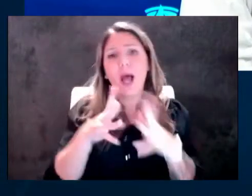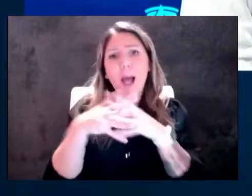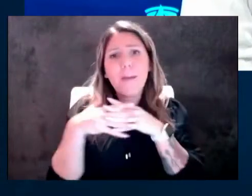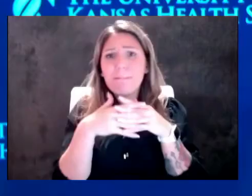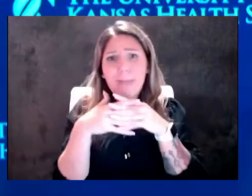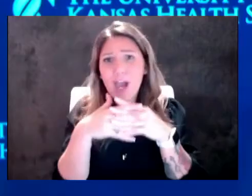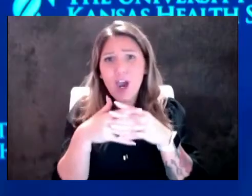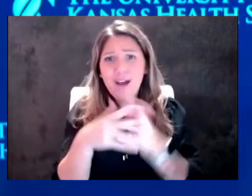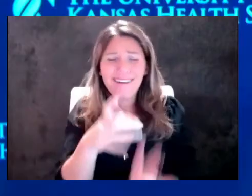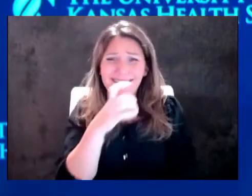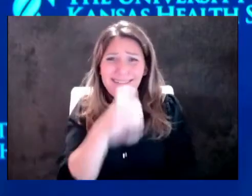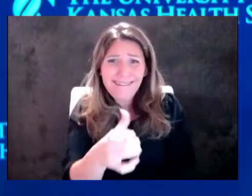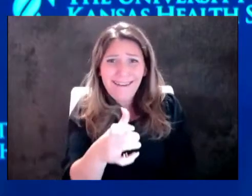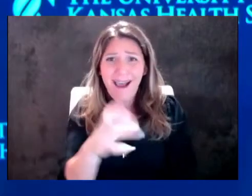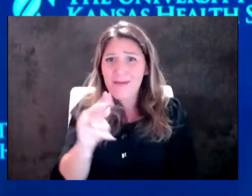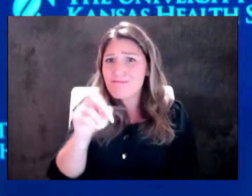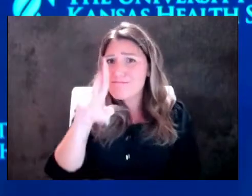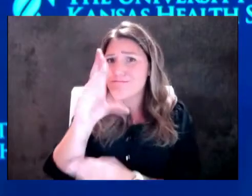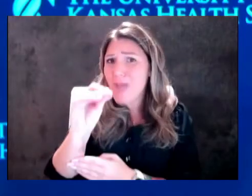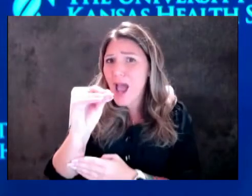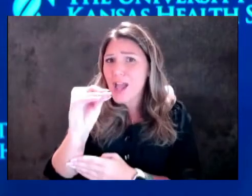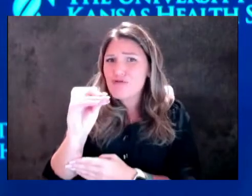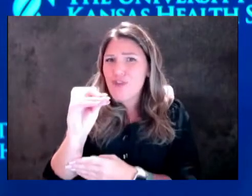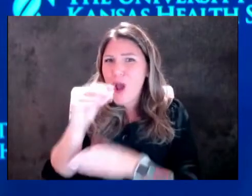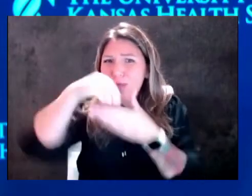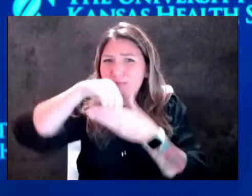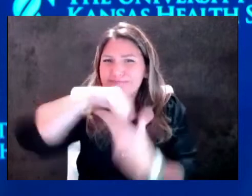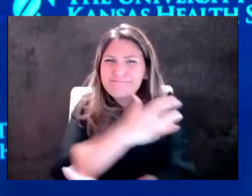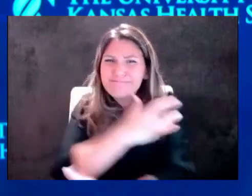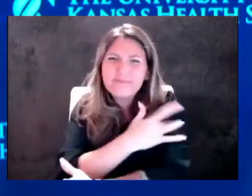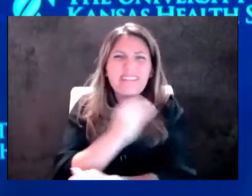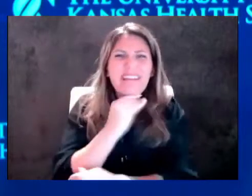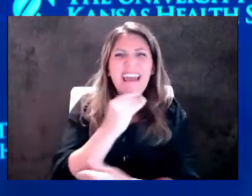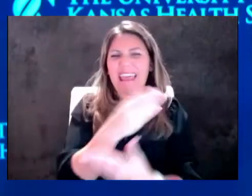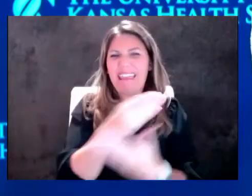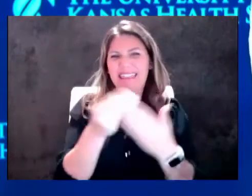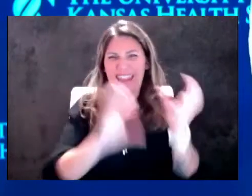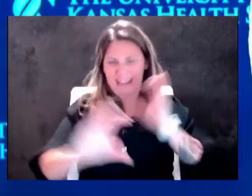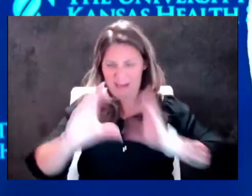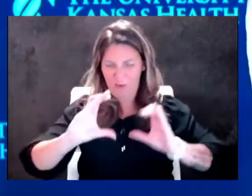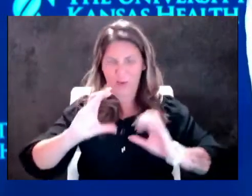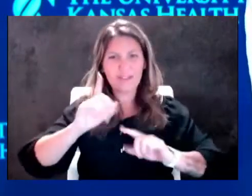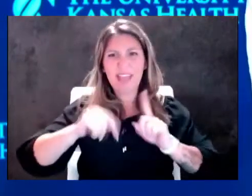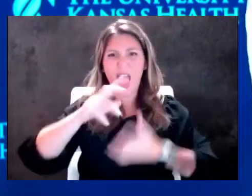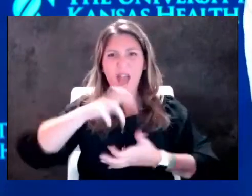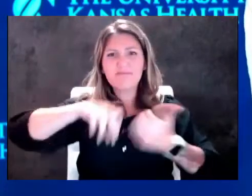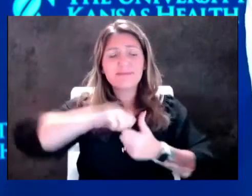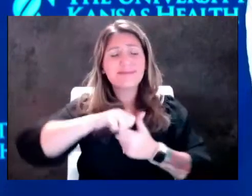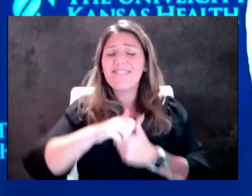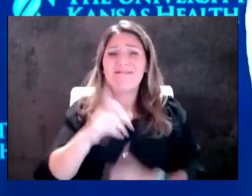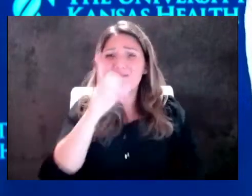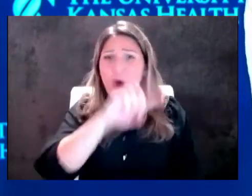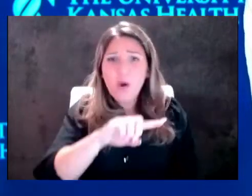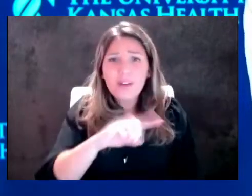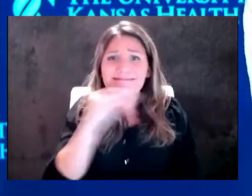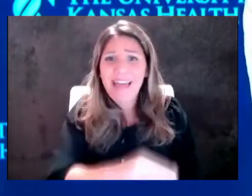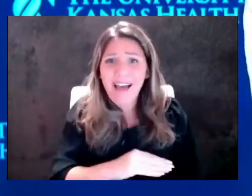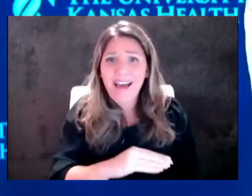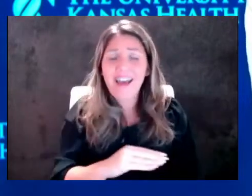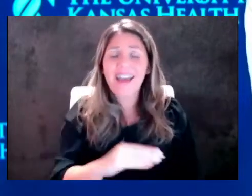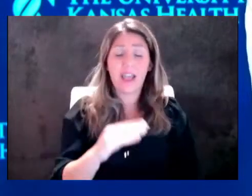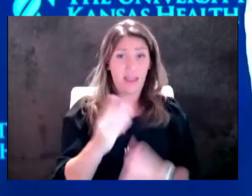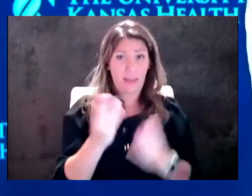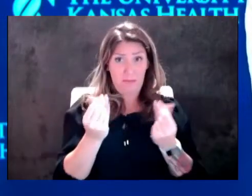the vaccine. There's also not stuff that your body can't break down. In fact, within the vaccination itself, the materials that you get vaccinated